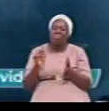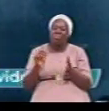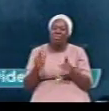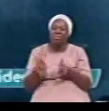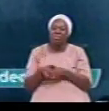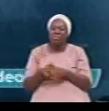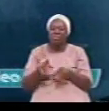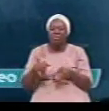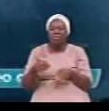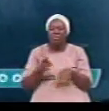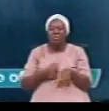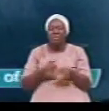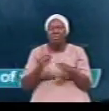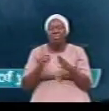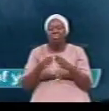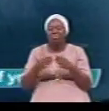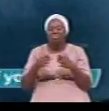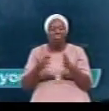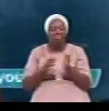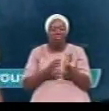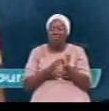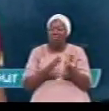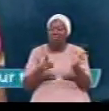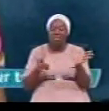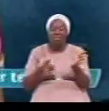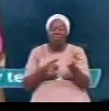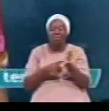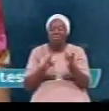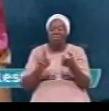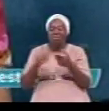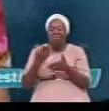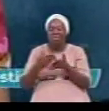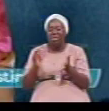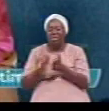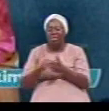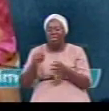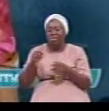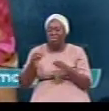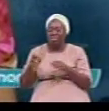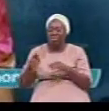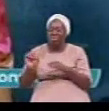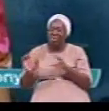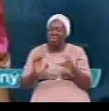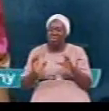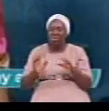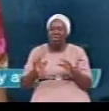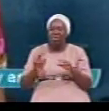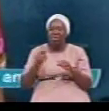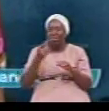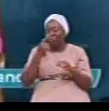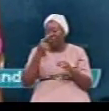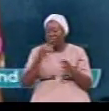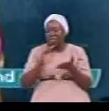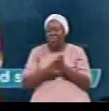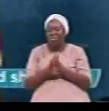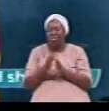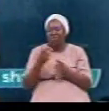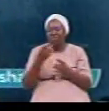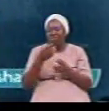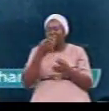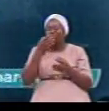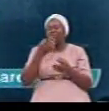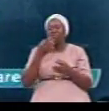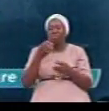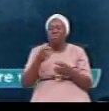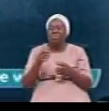So whenever I'm exposed to all the things that I'm allergic to, my nose would get inflamed, like I have inflammation in the